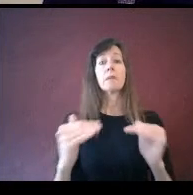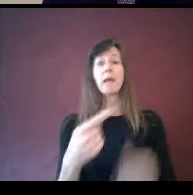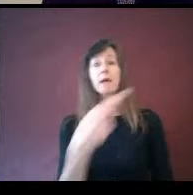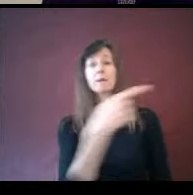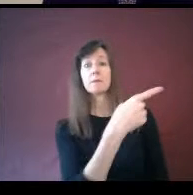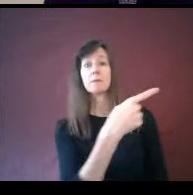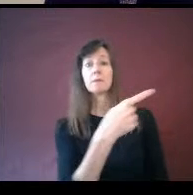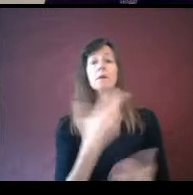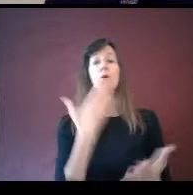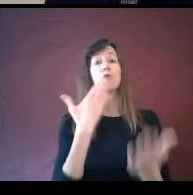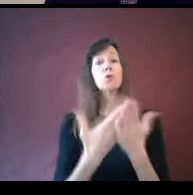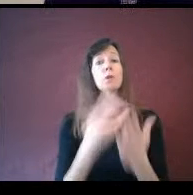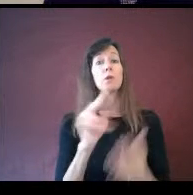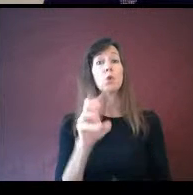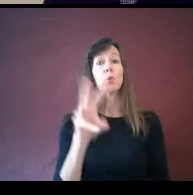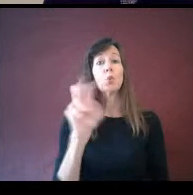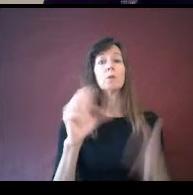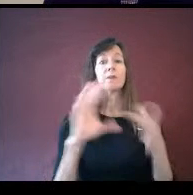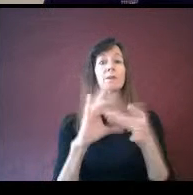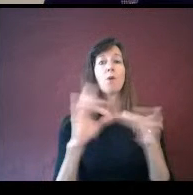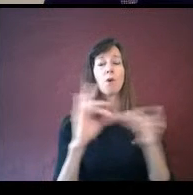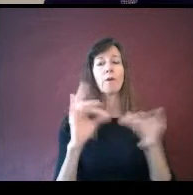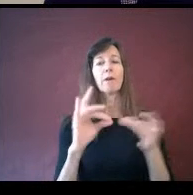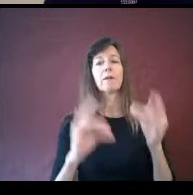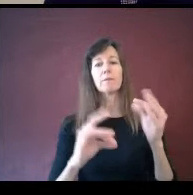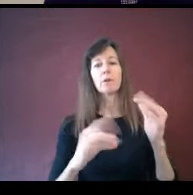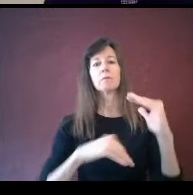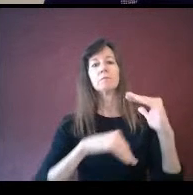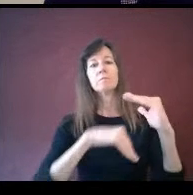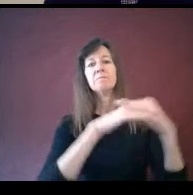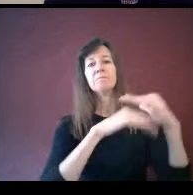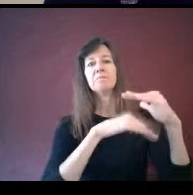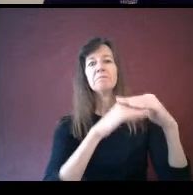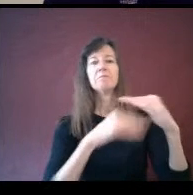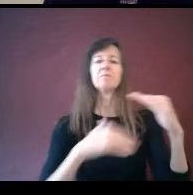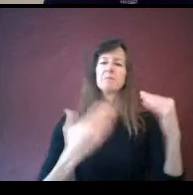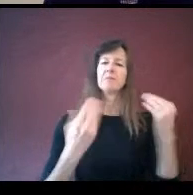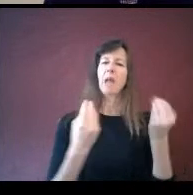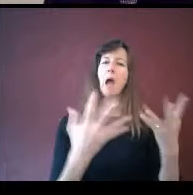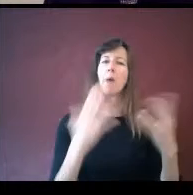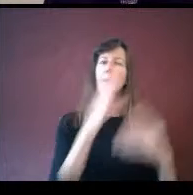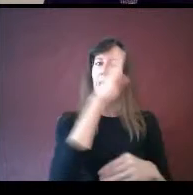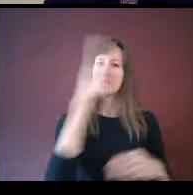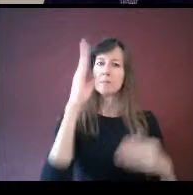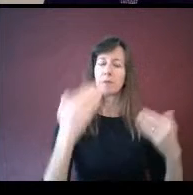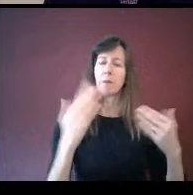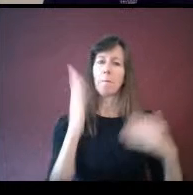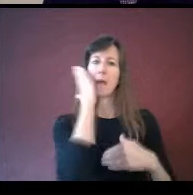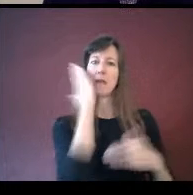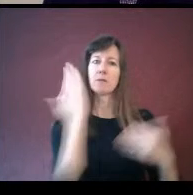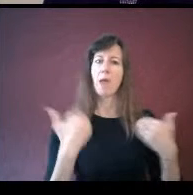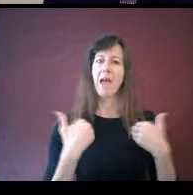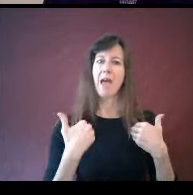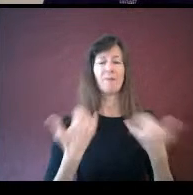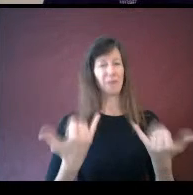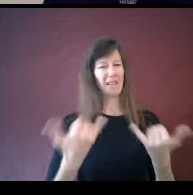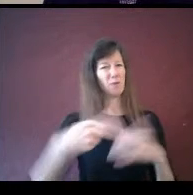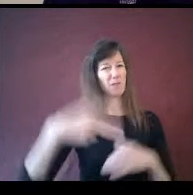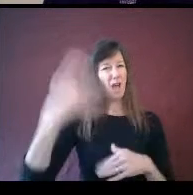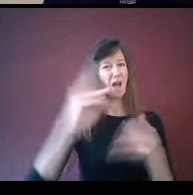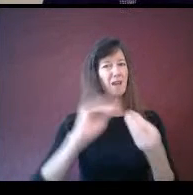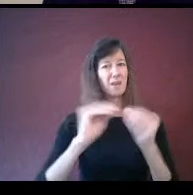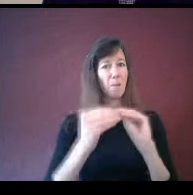from a capacity perspective. While we do have very high number hospitalized at 29 with 4 in the